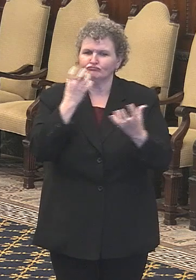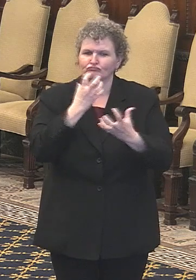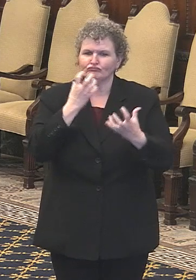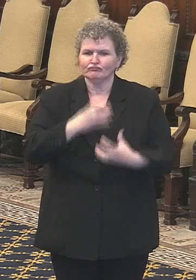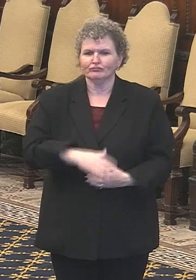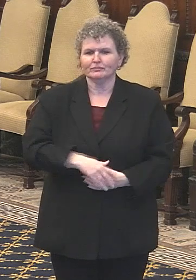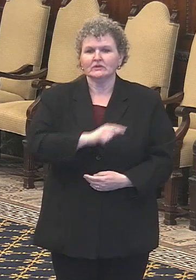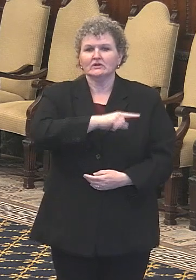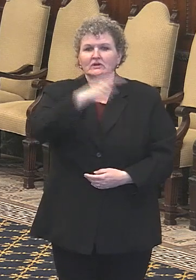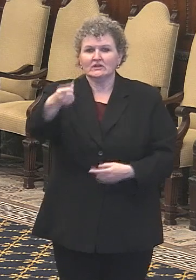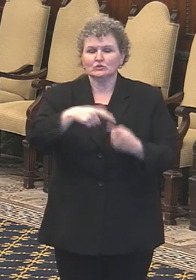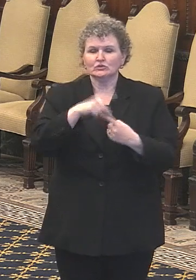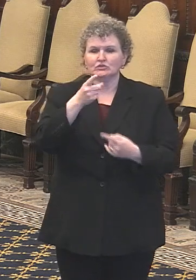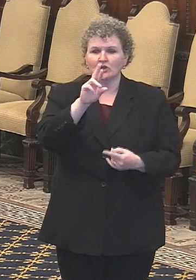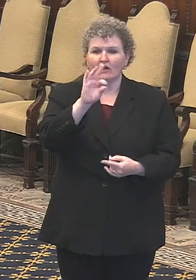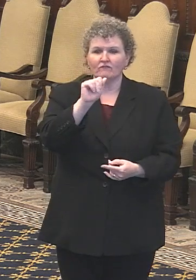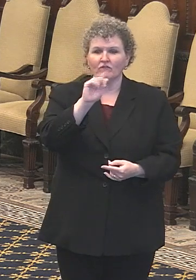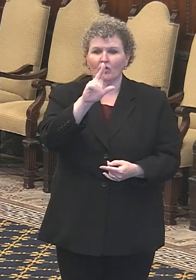Farley for his daily update.